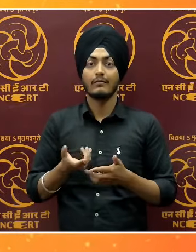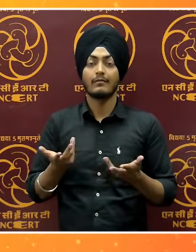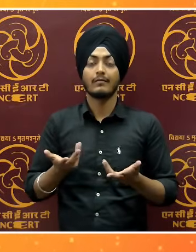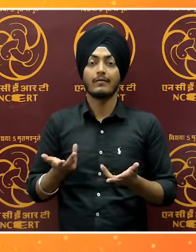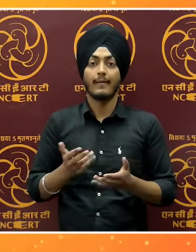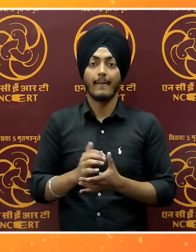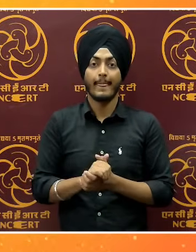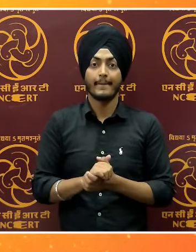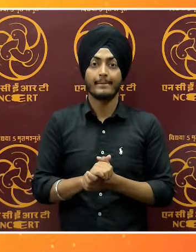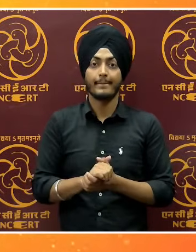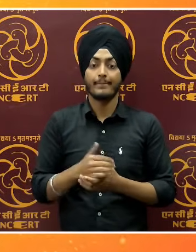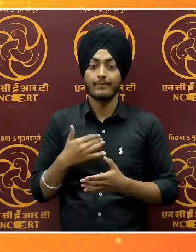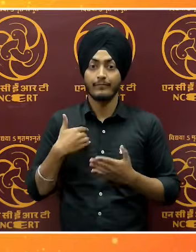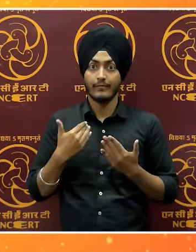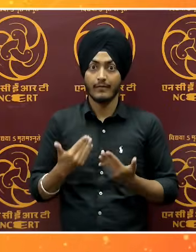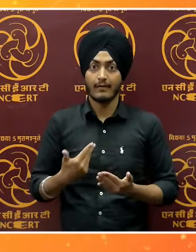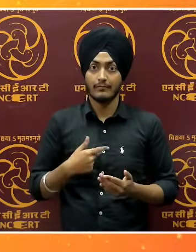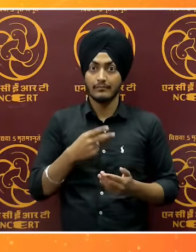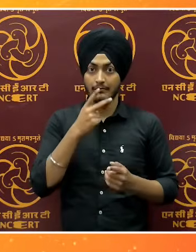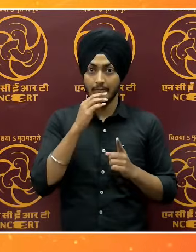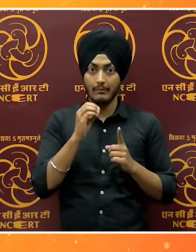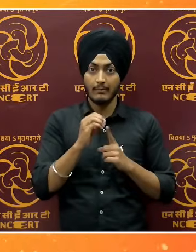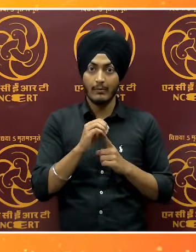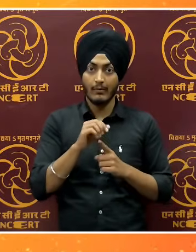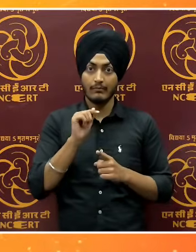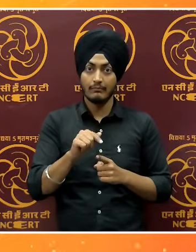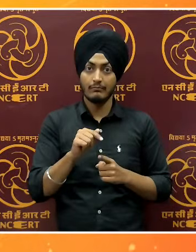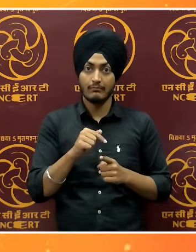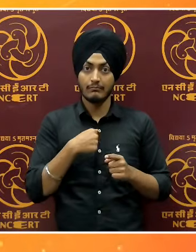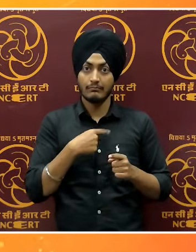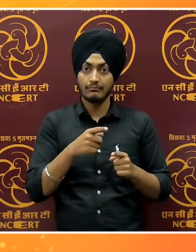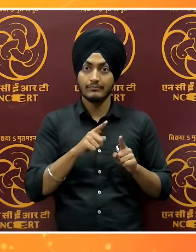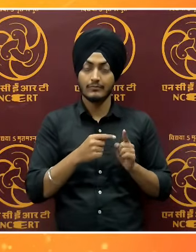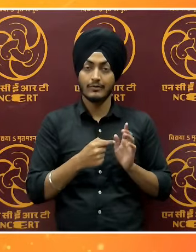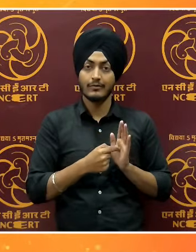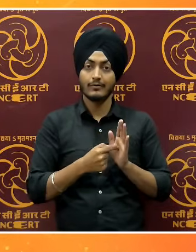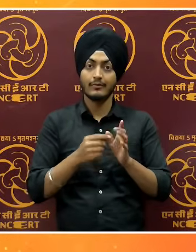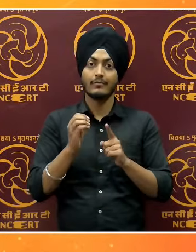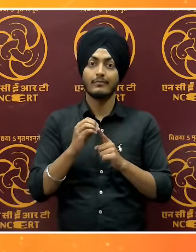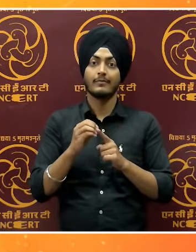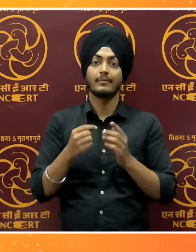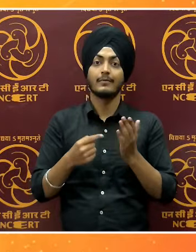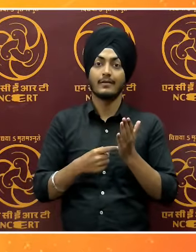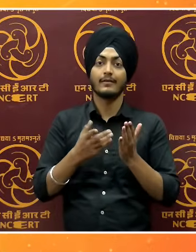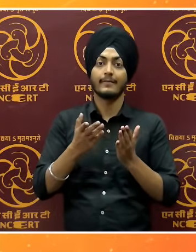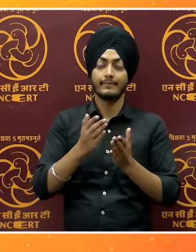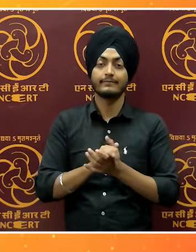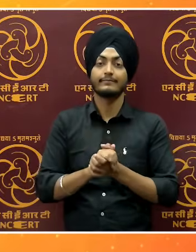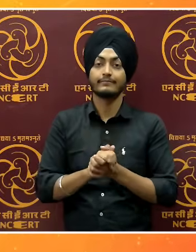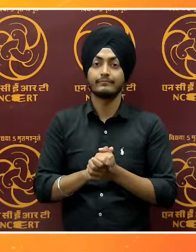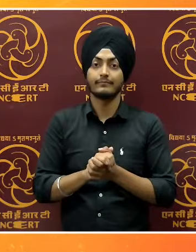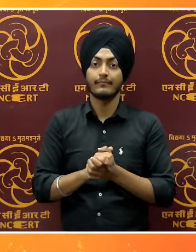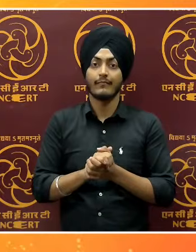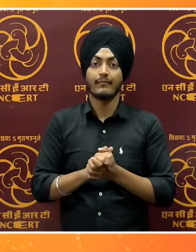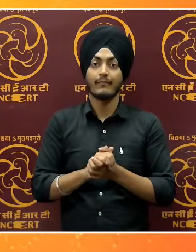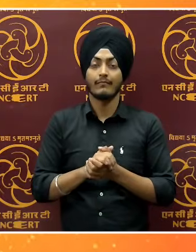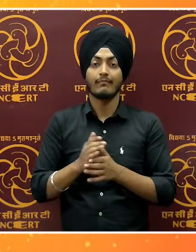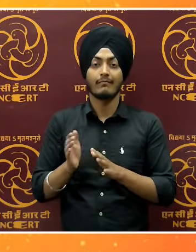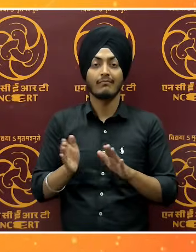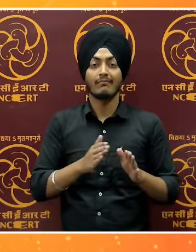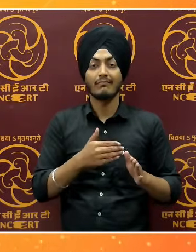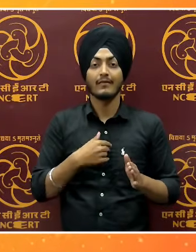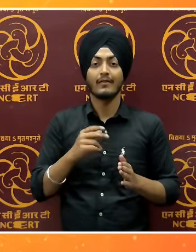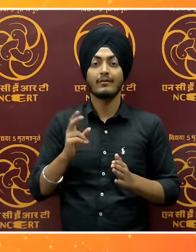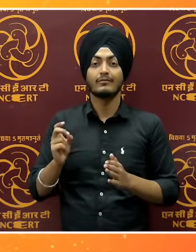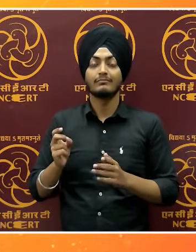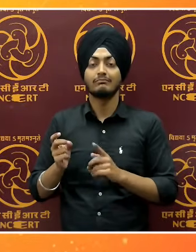Now I am taking a point P here. I am going to find out the magnetic field at the point P. For that, I keep